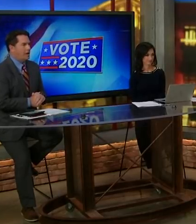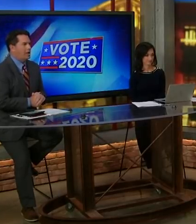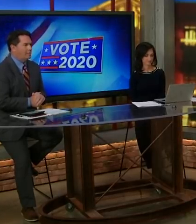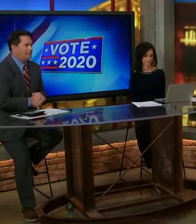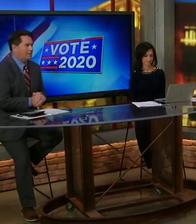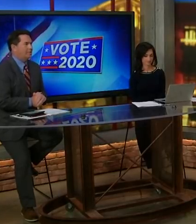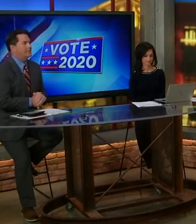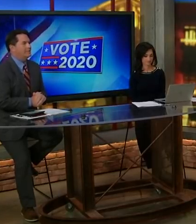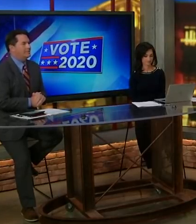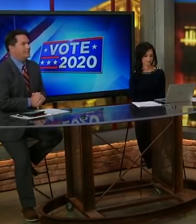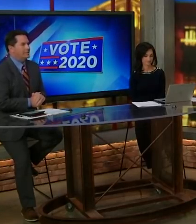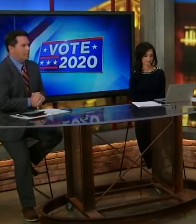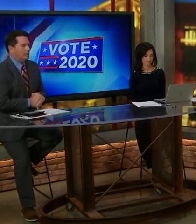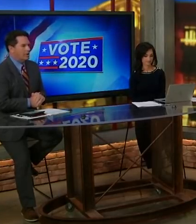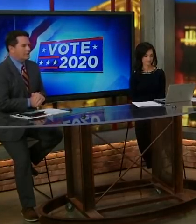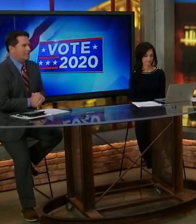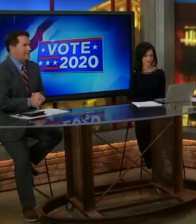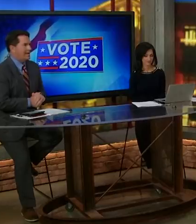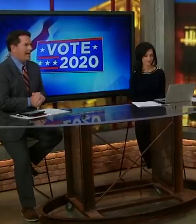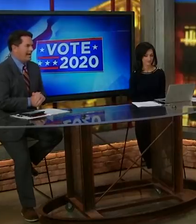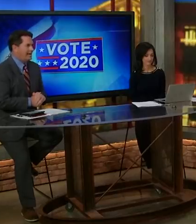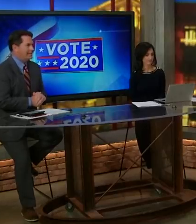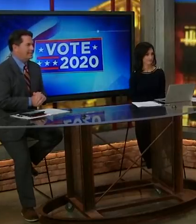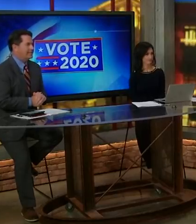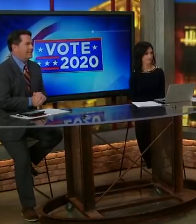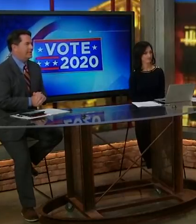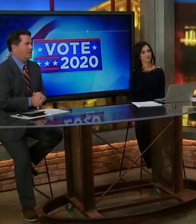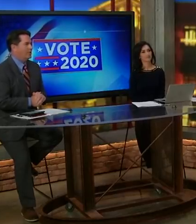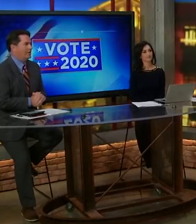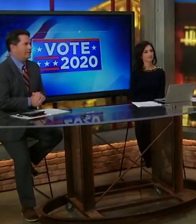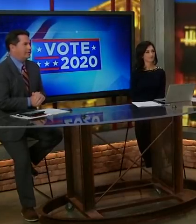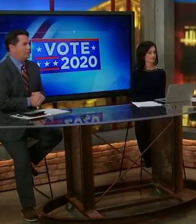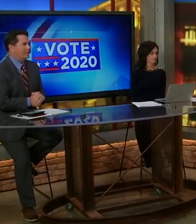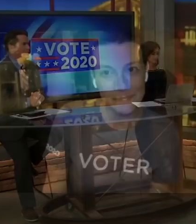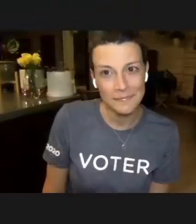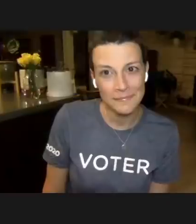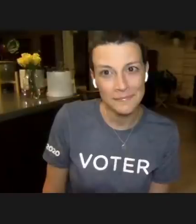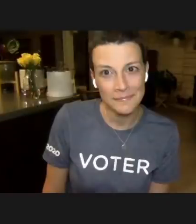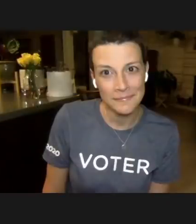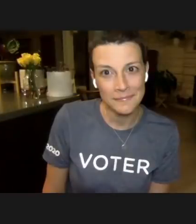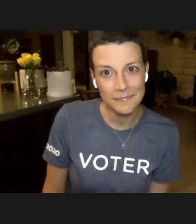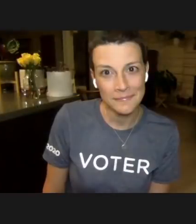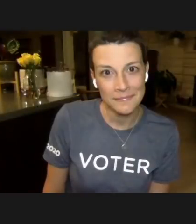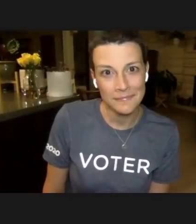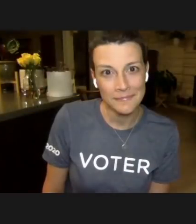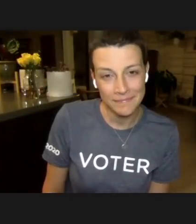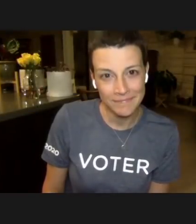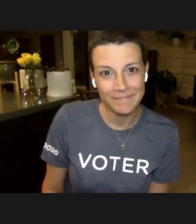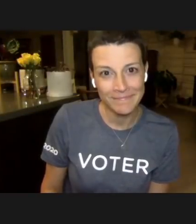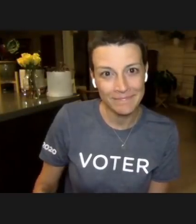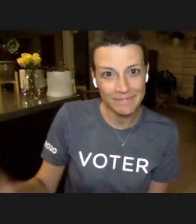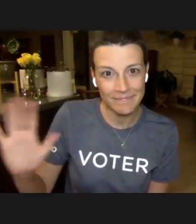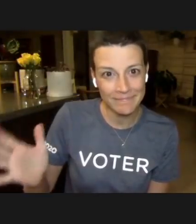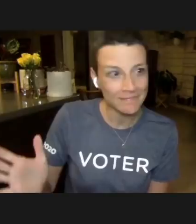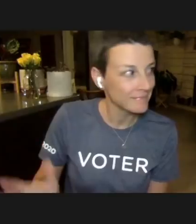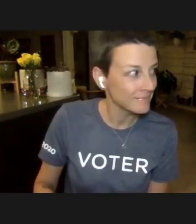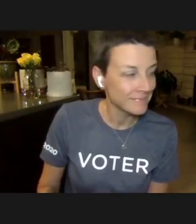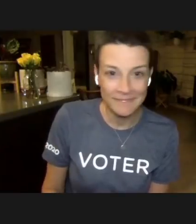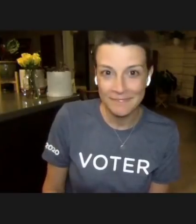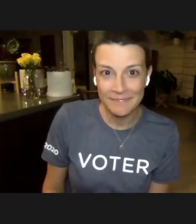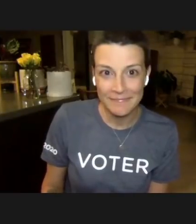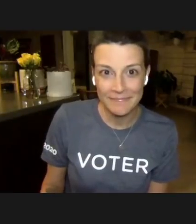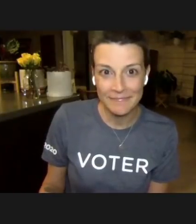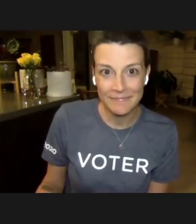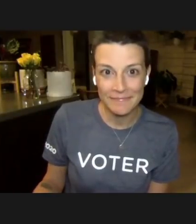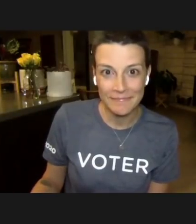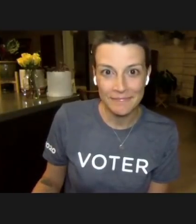columnist, Gilbert Garcia, and the CEO of SA 2020, Molly Cox. We're very excited for this next